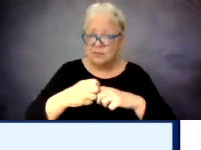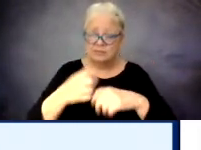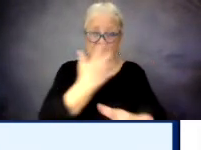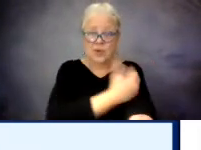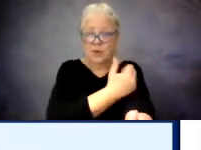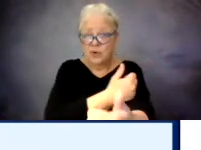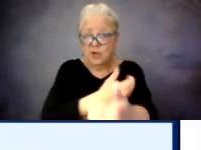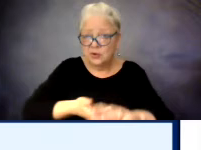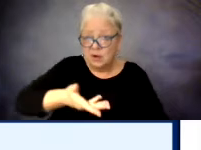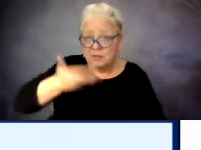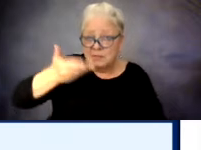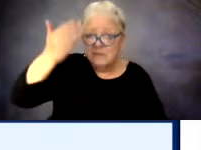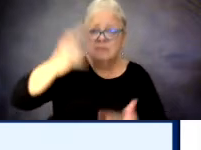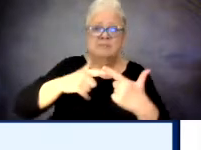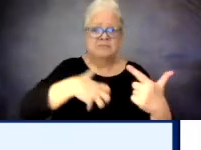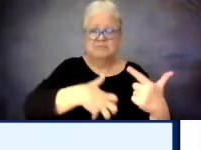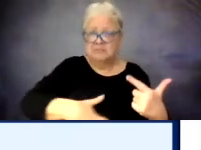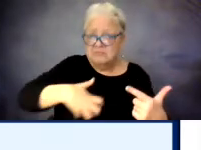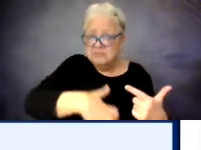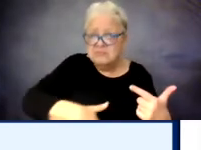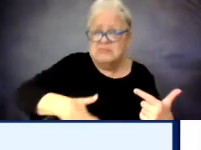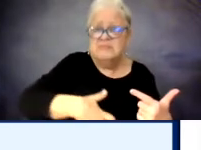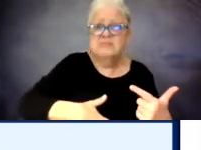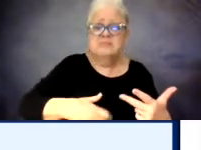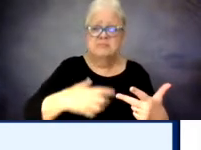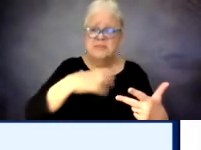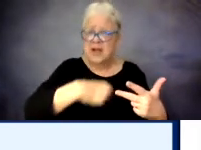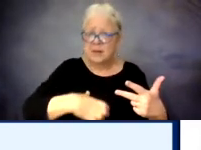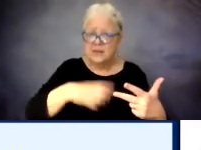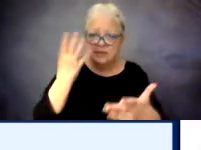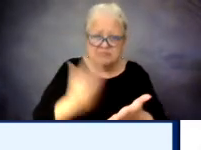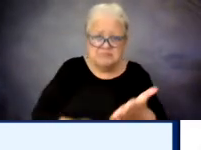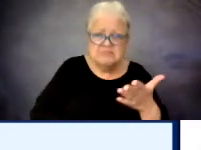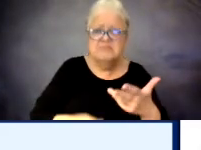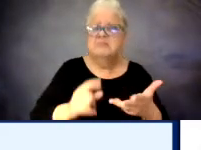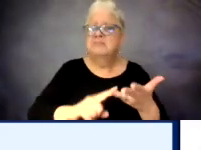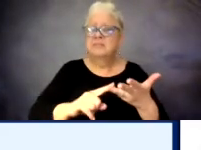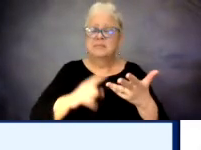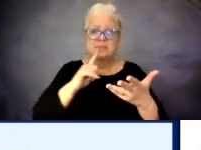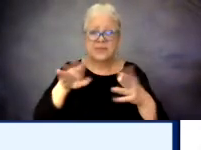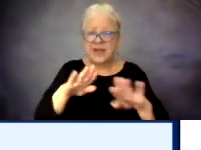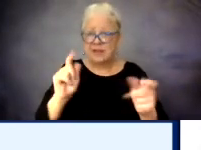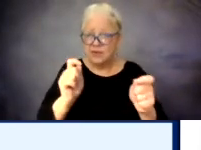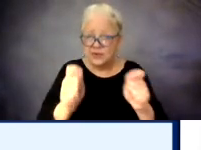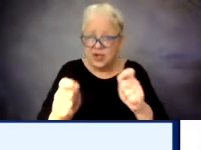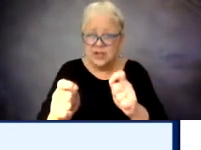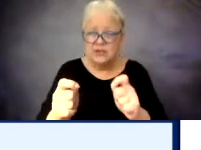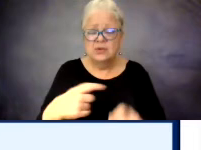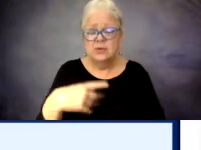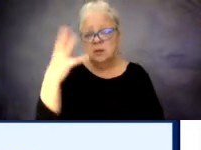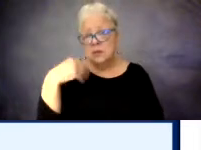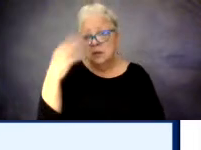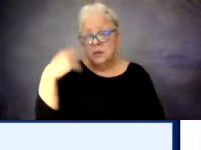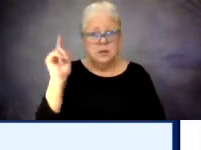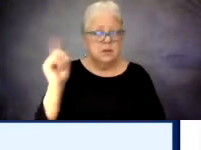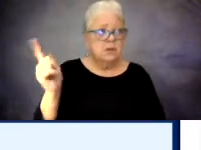stomach, nauseousness, and behavioral changes, not eating, not sleeping, or not caring for